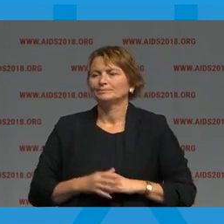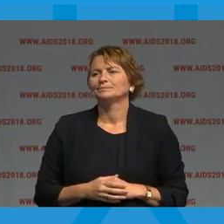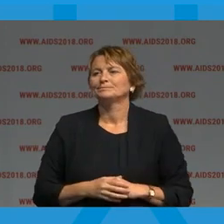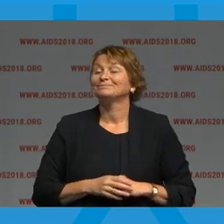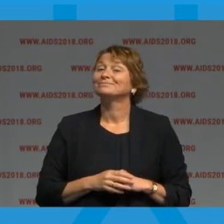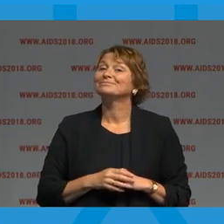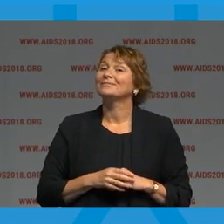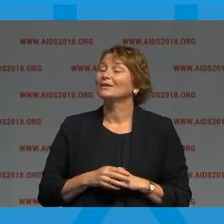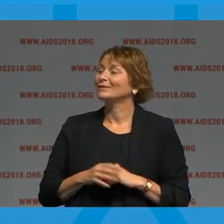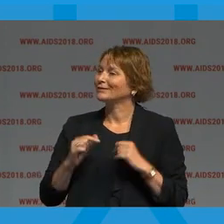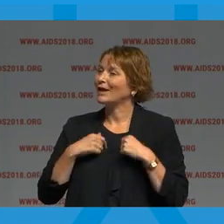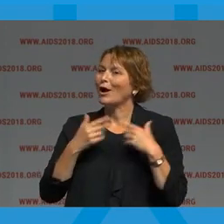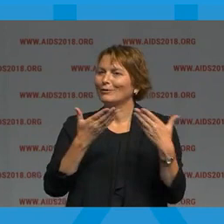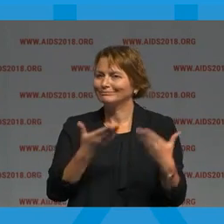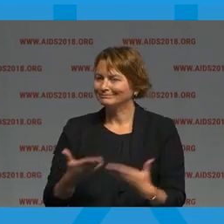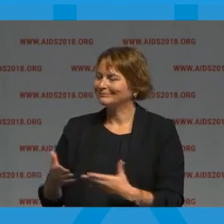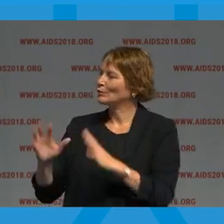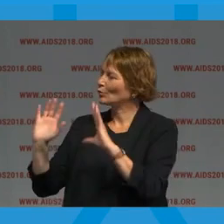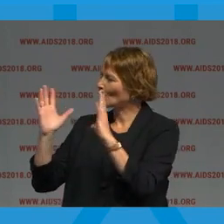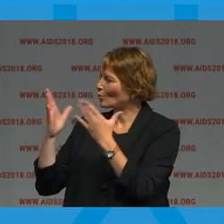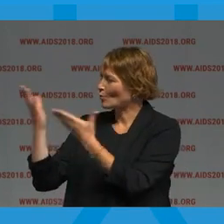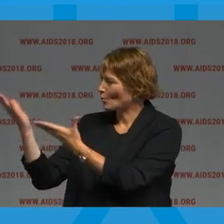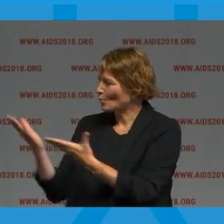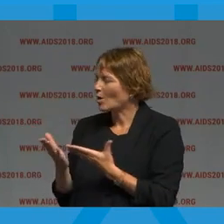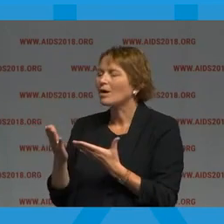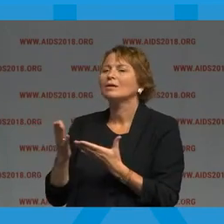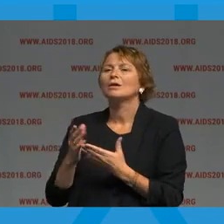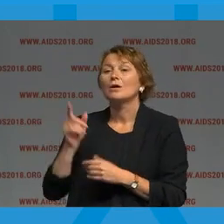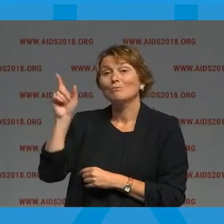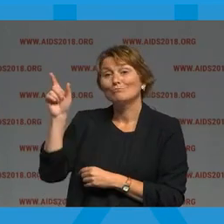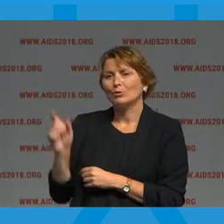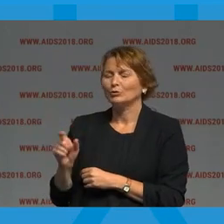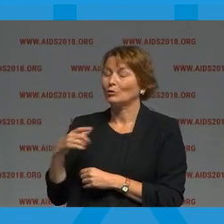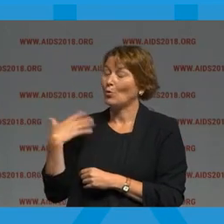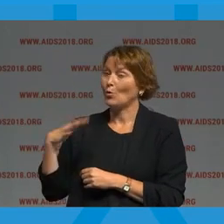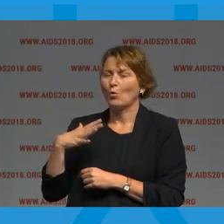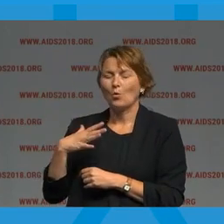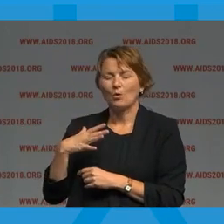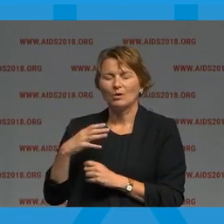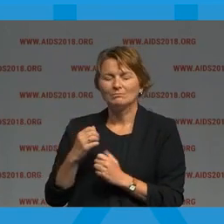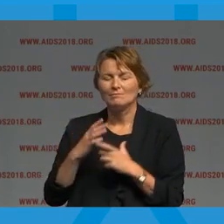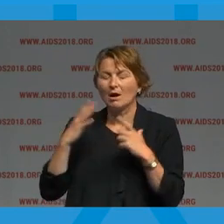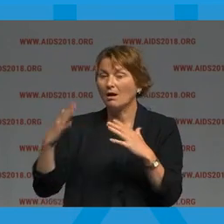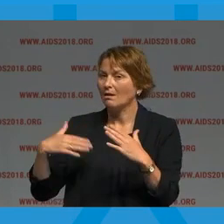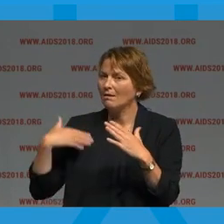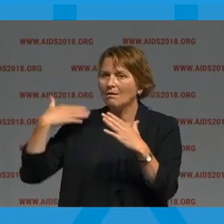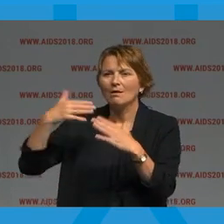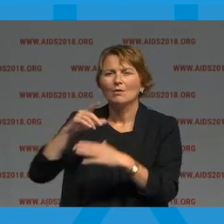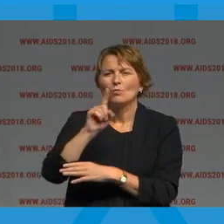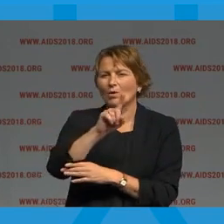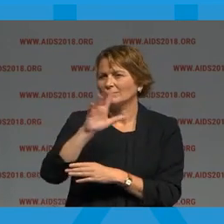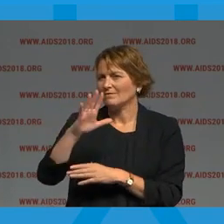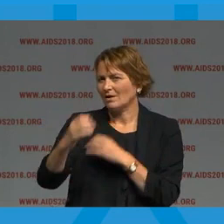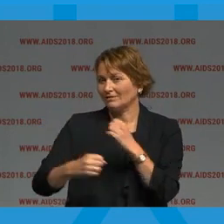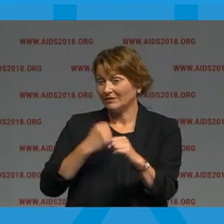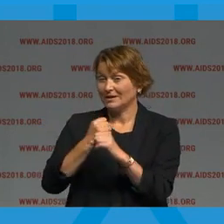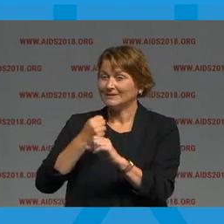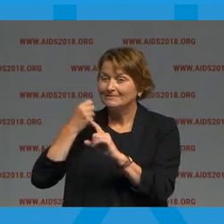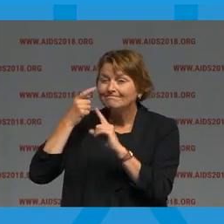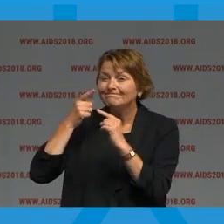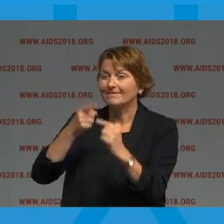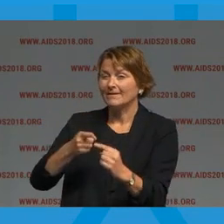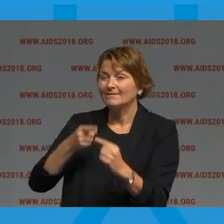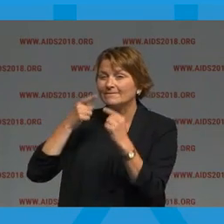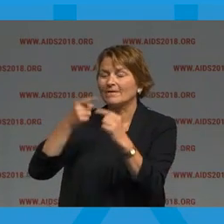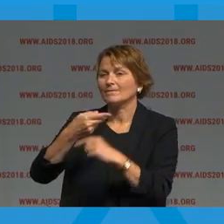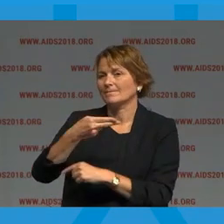Please join me in welcoming to the lectern someone who has been in the battle against HIV for 15 years and in public